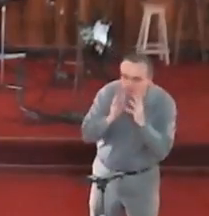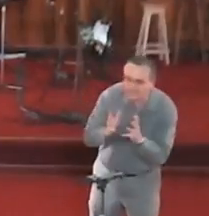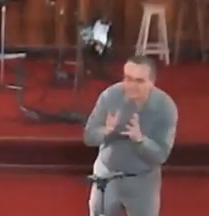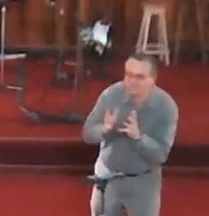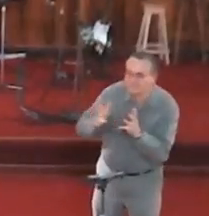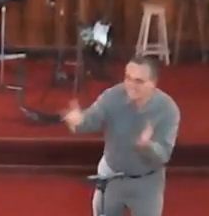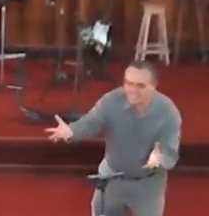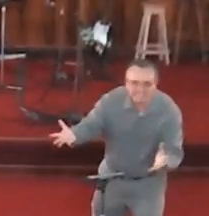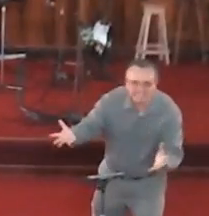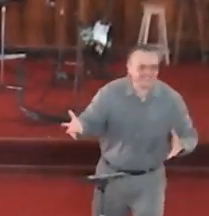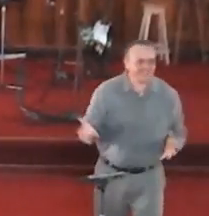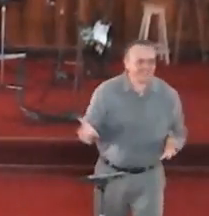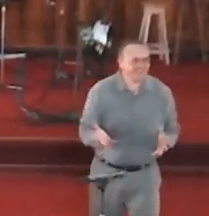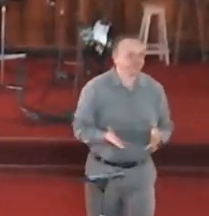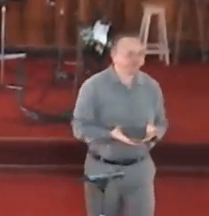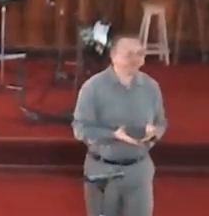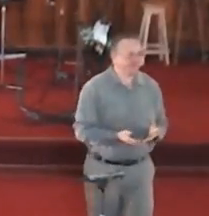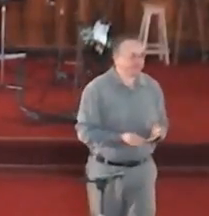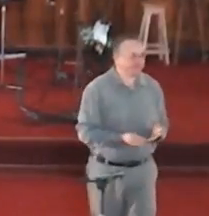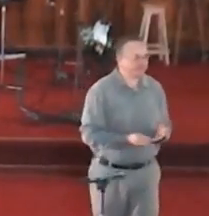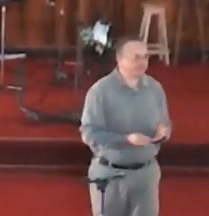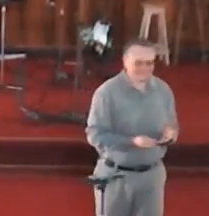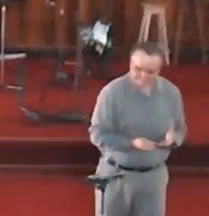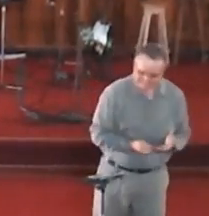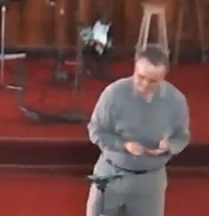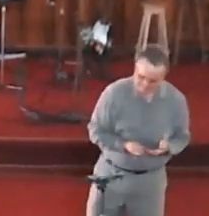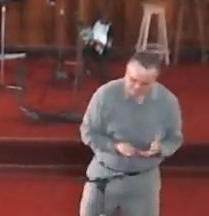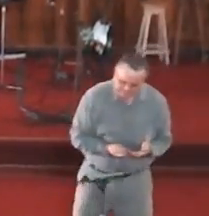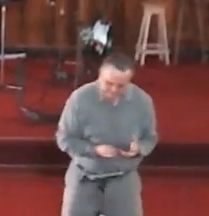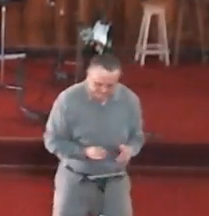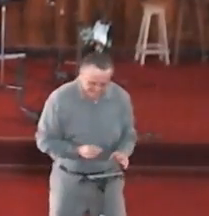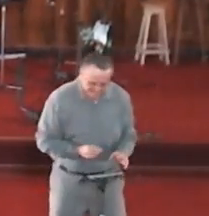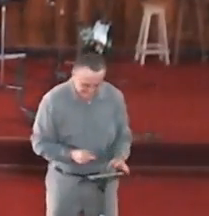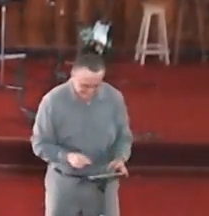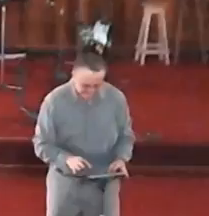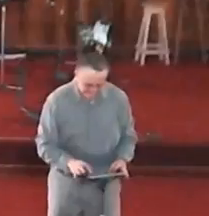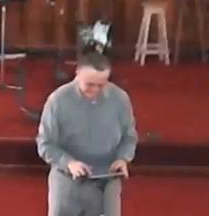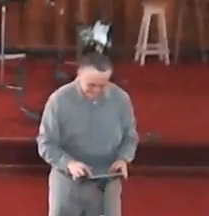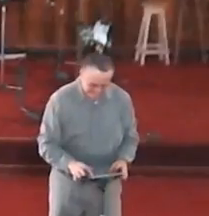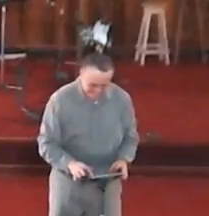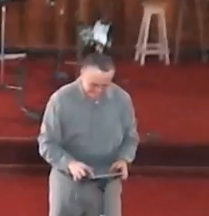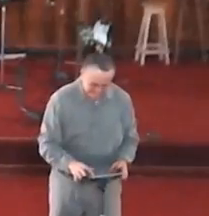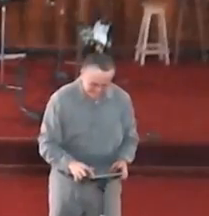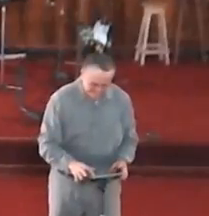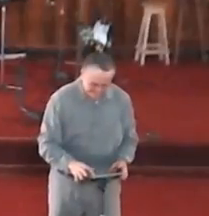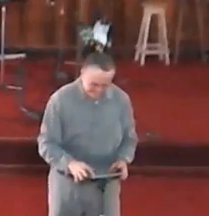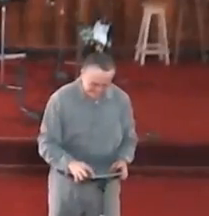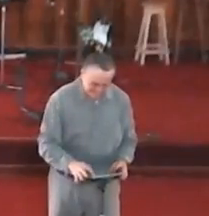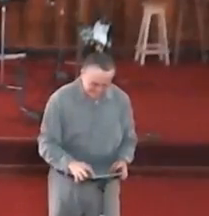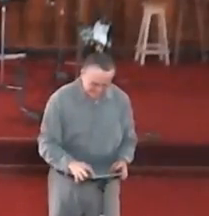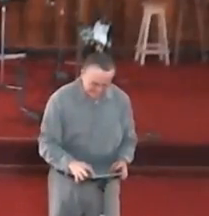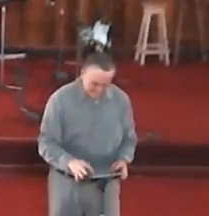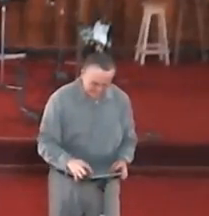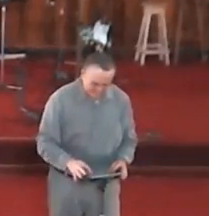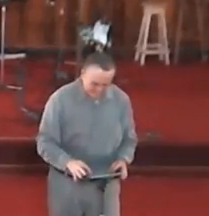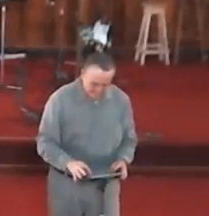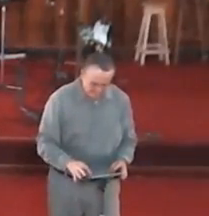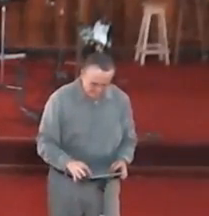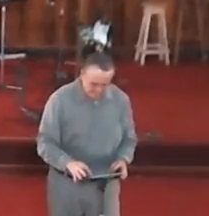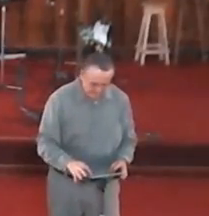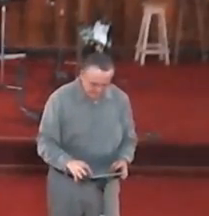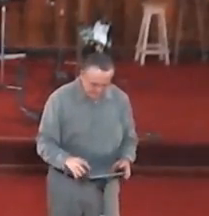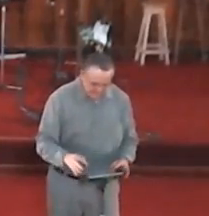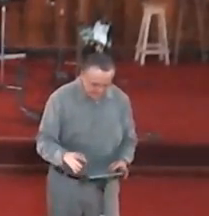su boca reflejaba a su maestro. So if they called him a little Jesus, it's because with his mouth he was reflecting Jesus, his Ajá.